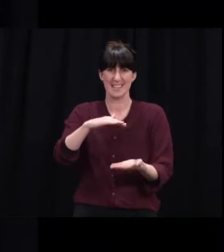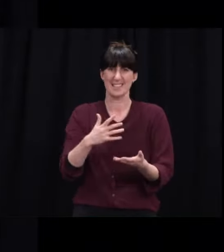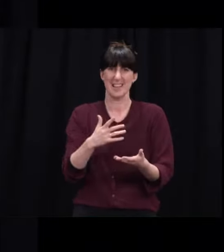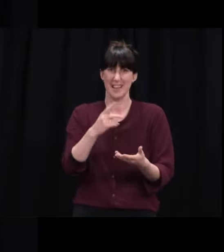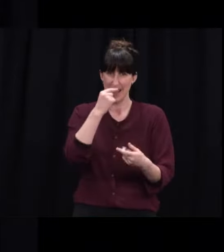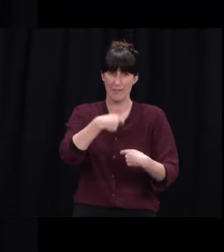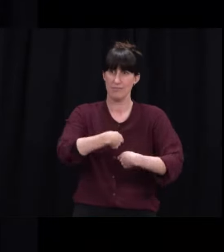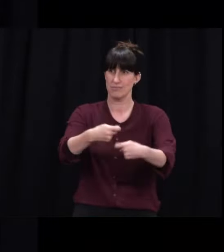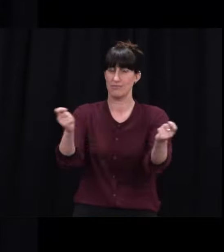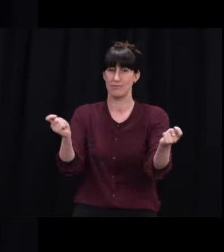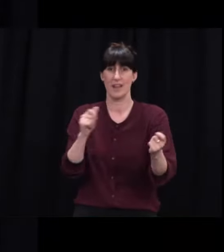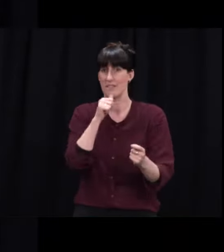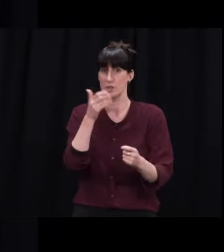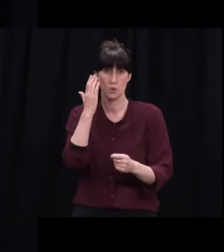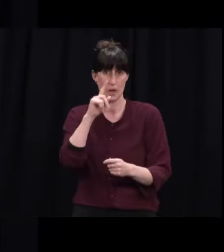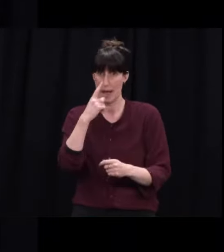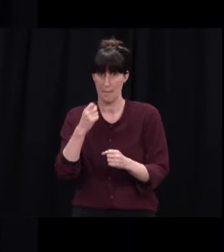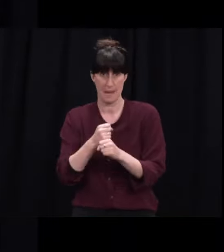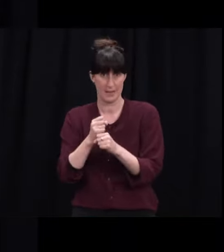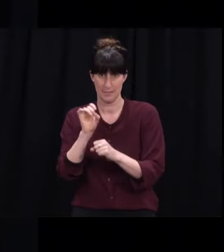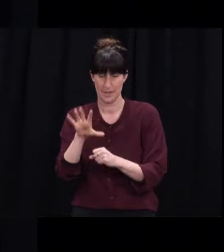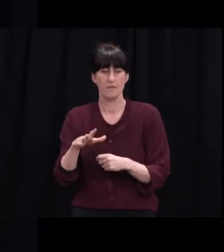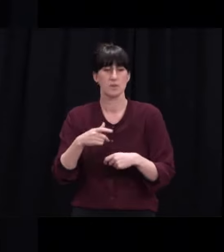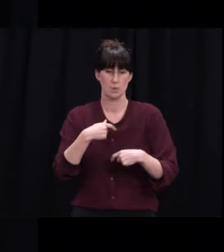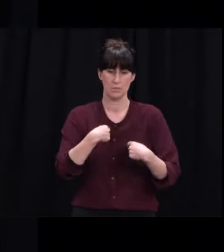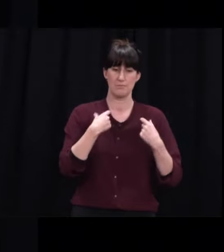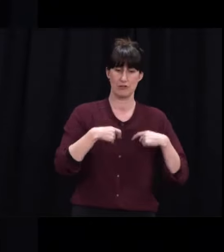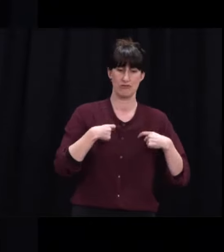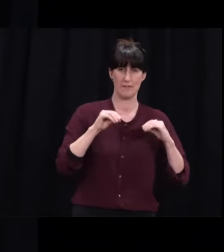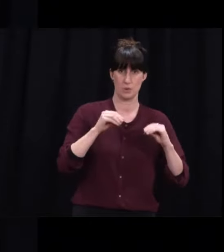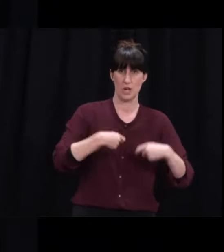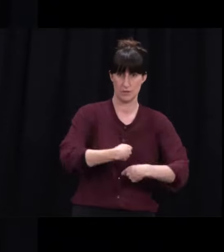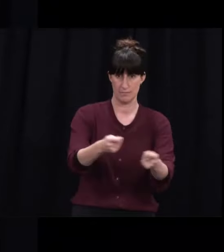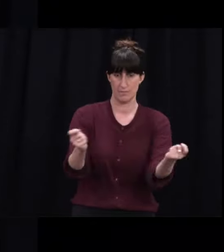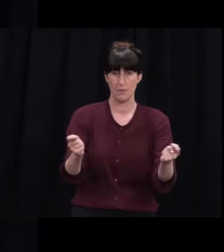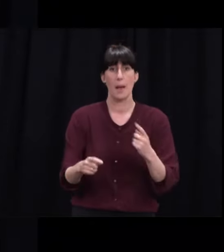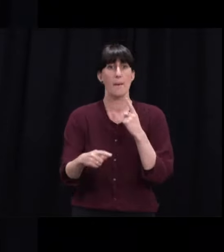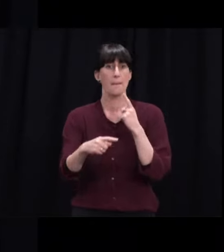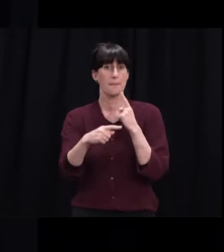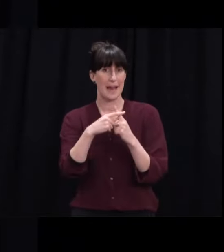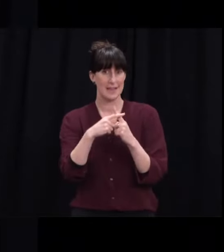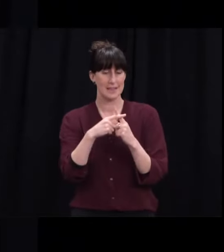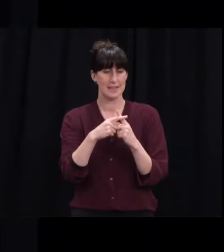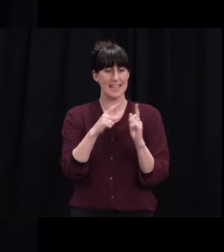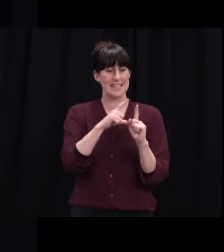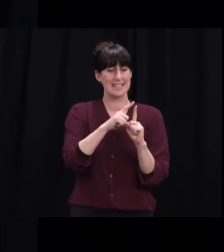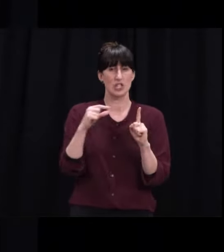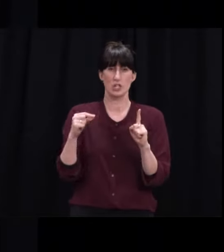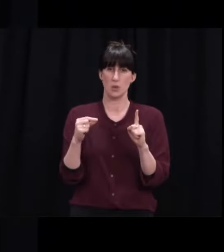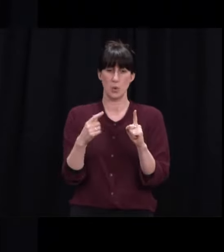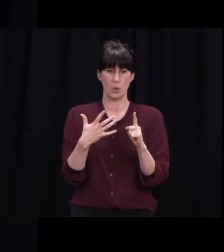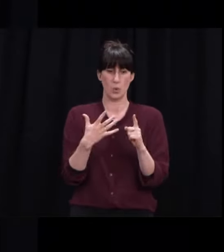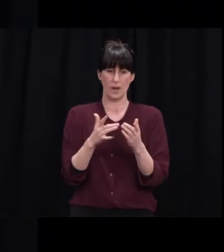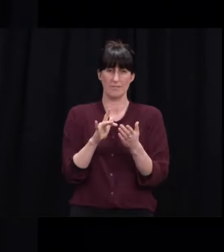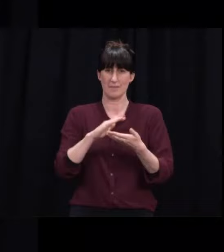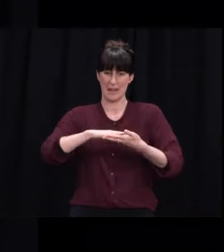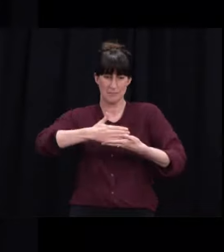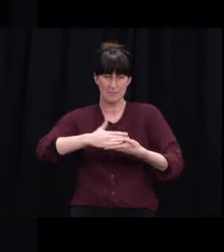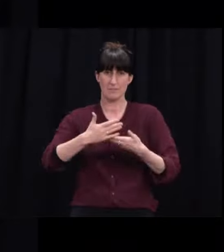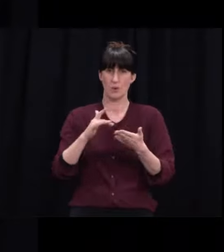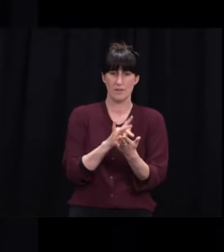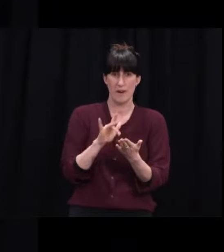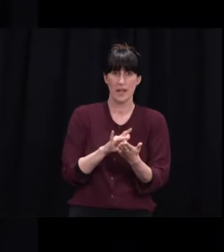themselves. And we are also particularly focused on getting digital devices out to the young people who need them. So around